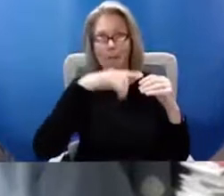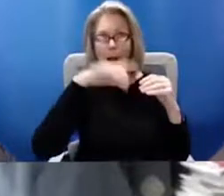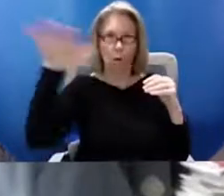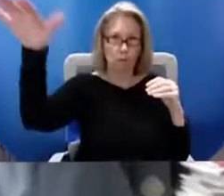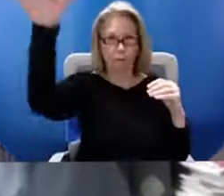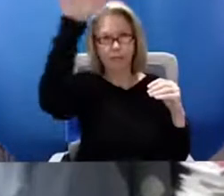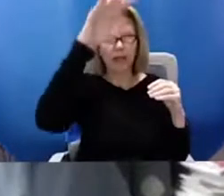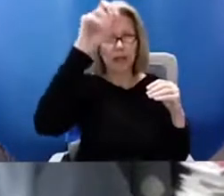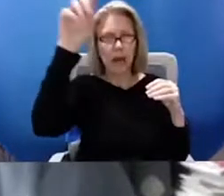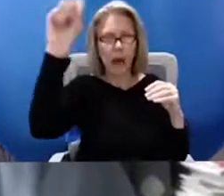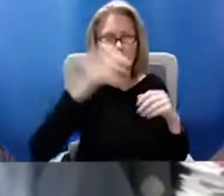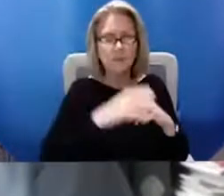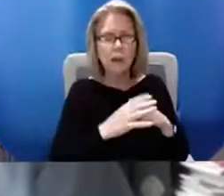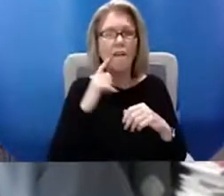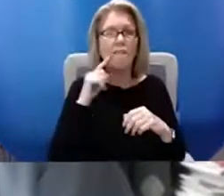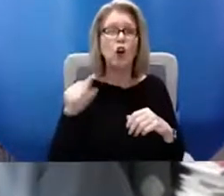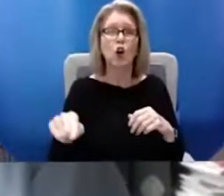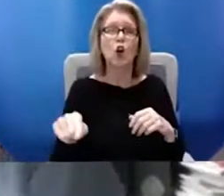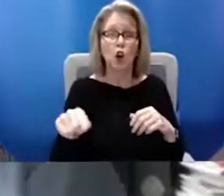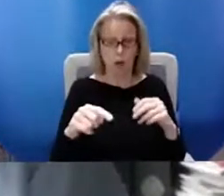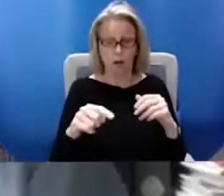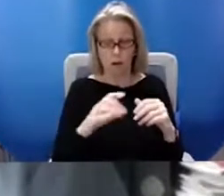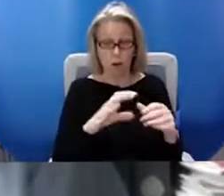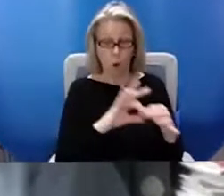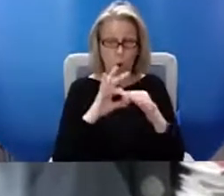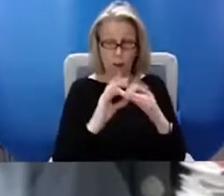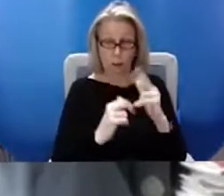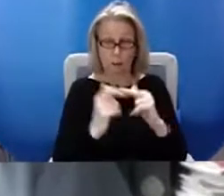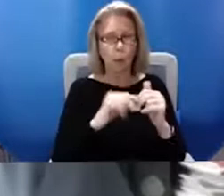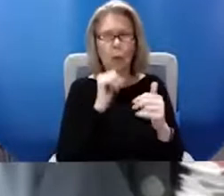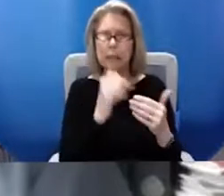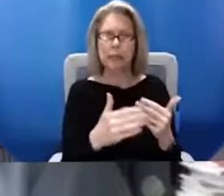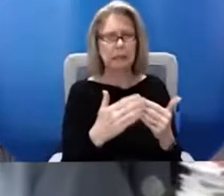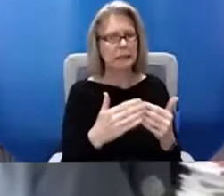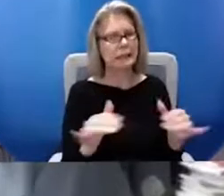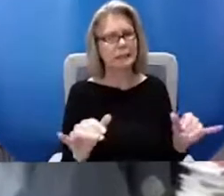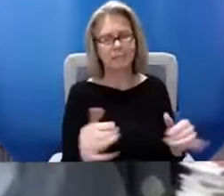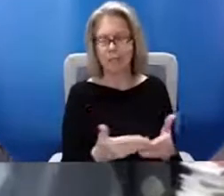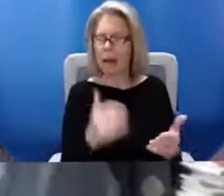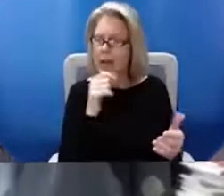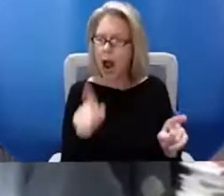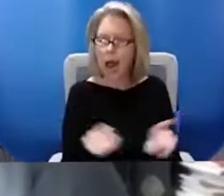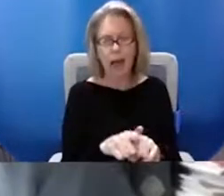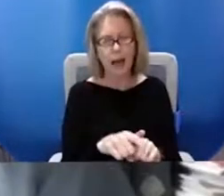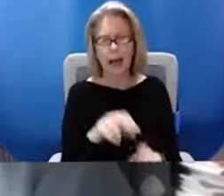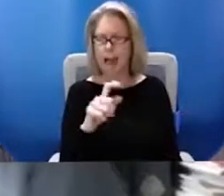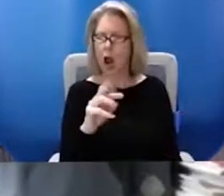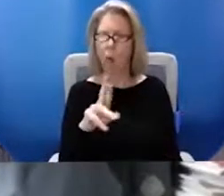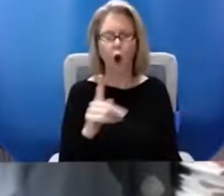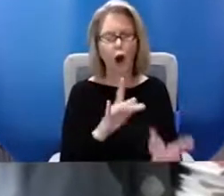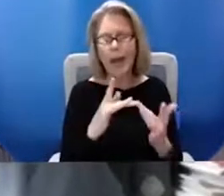odds. So for Maria, coalition building was not an easy thing. It was not like